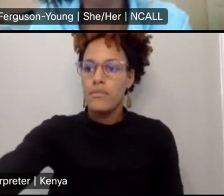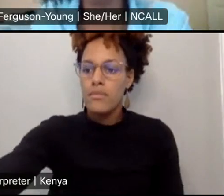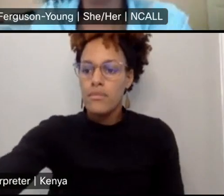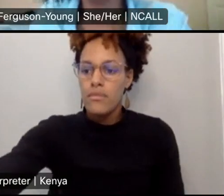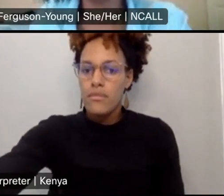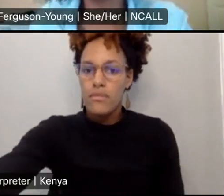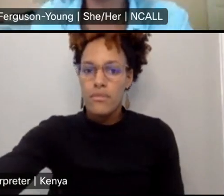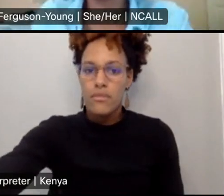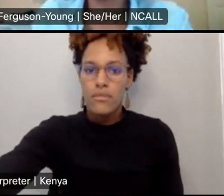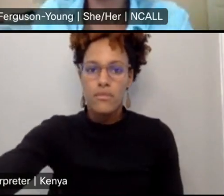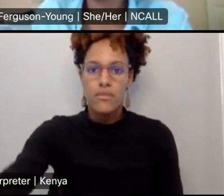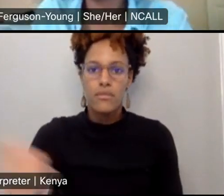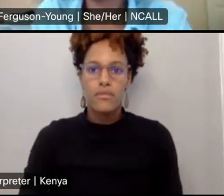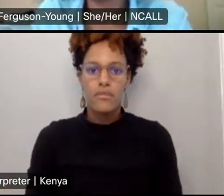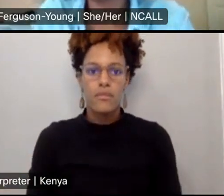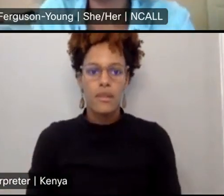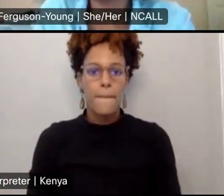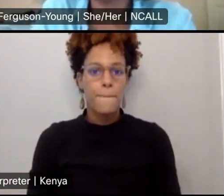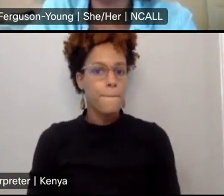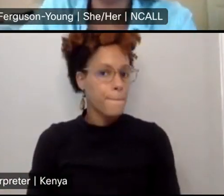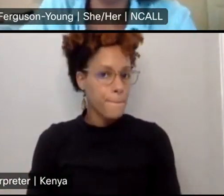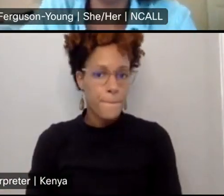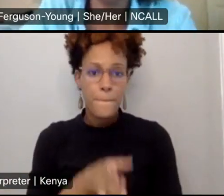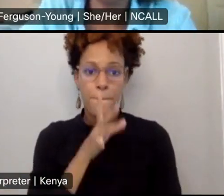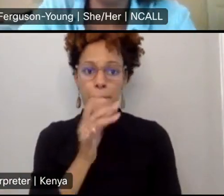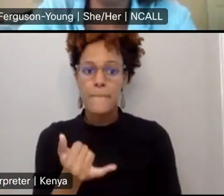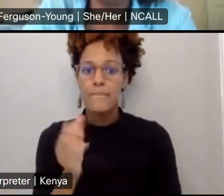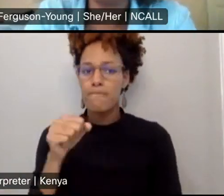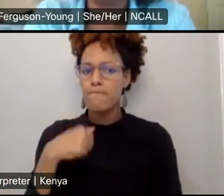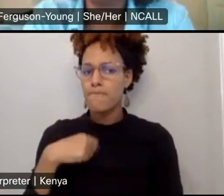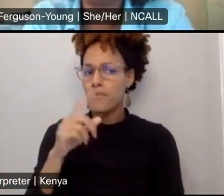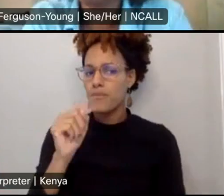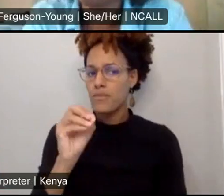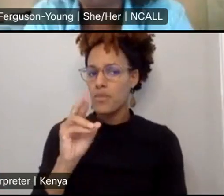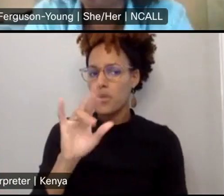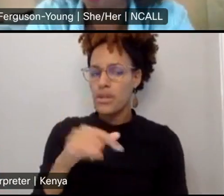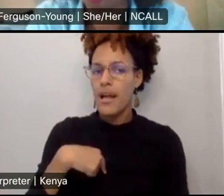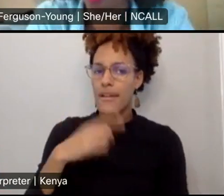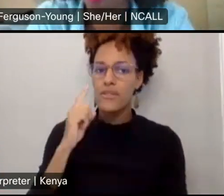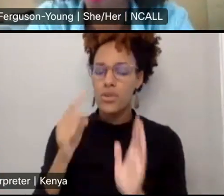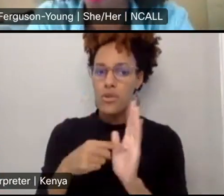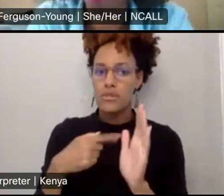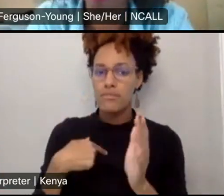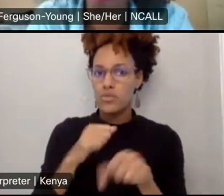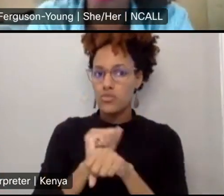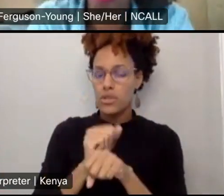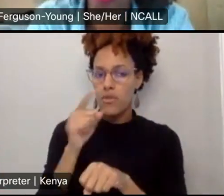Yeah, I've definitely noticed that for myself working within Indian country that